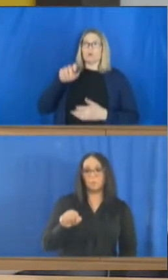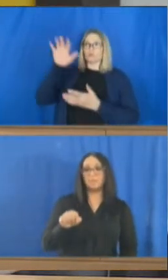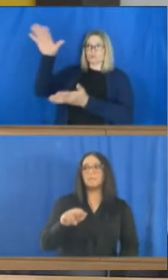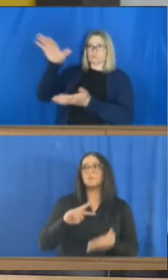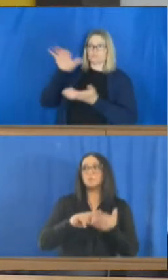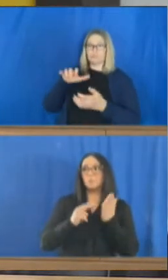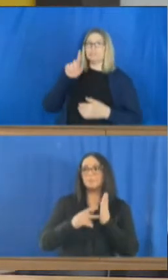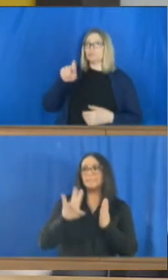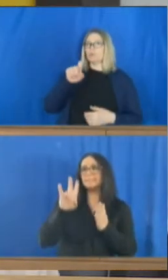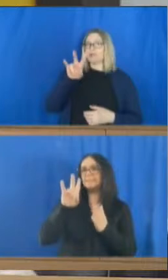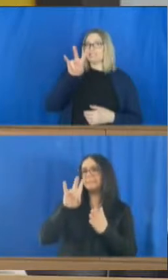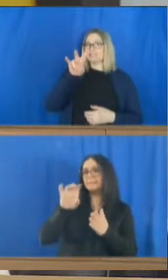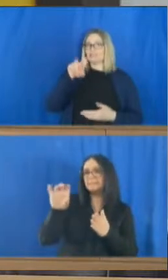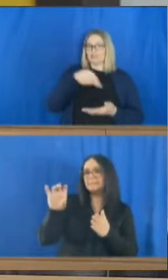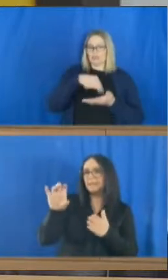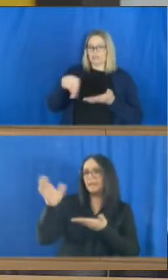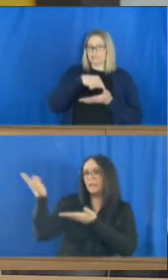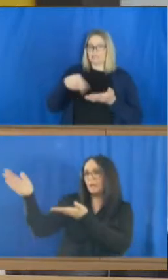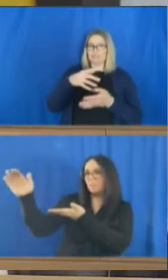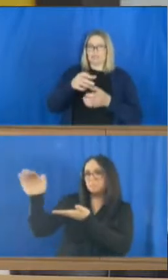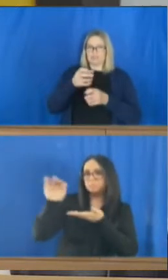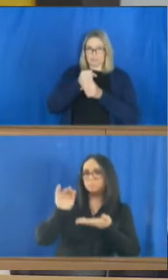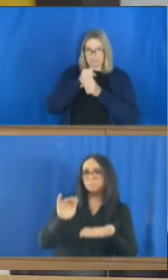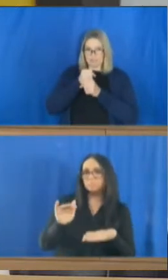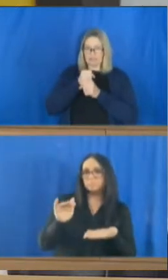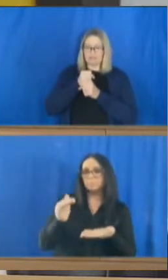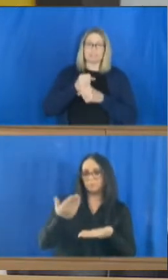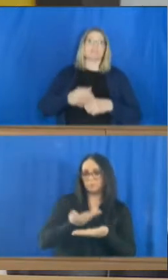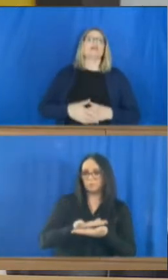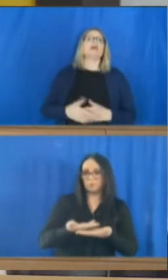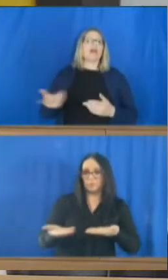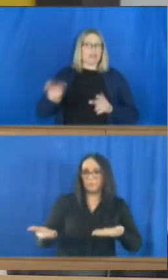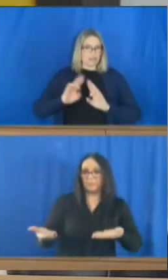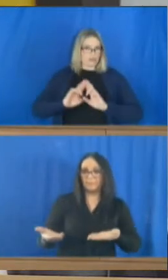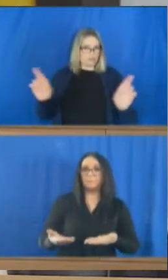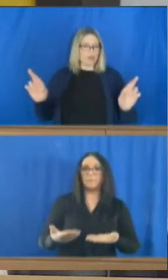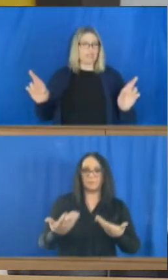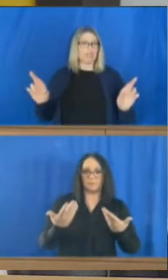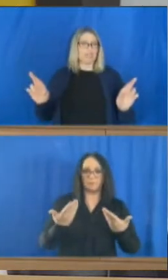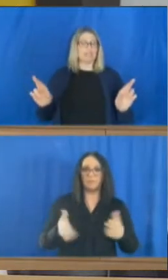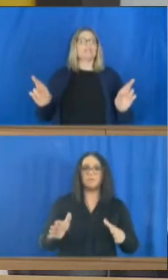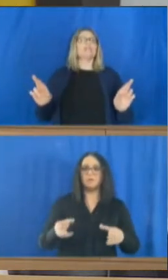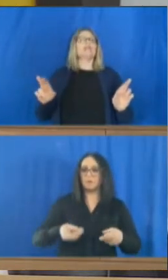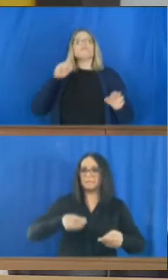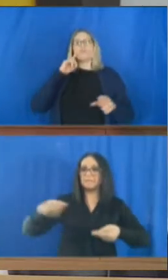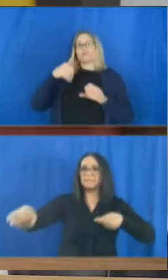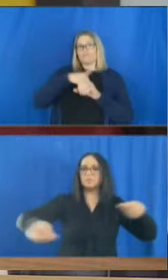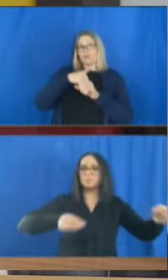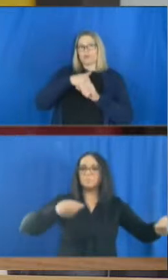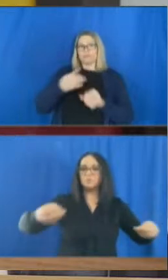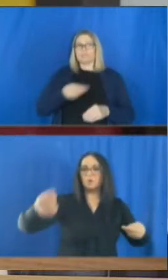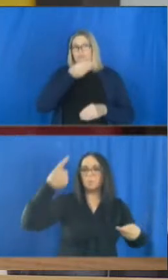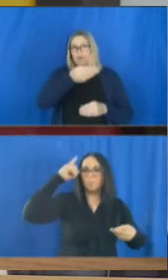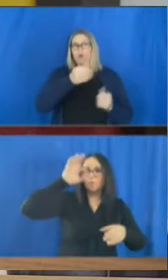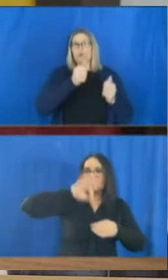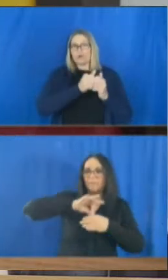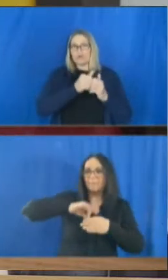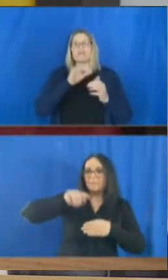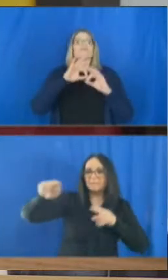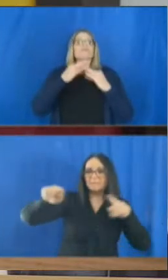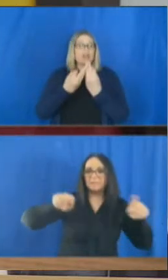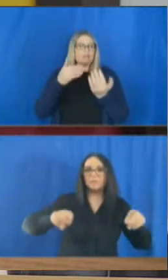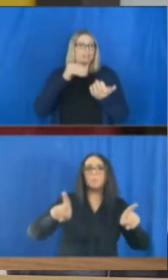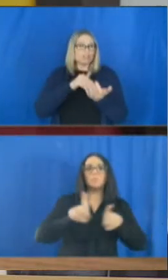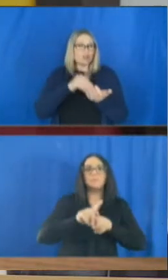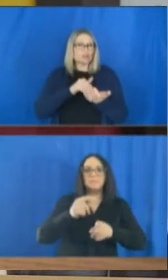RHAs obviously are going to be part of that rollout and management, and prioritization has been decided on with